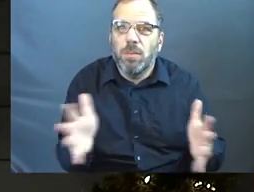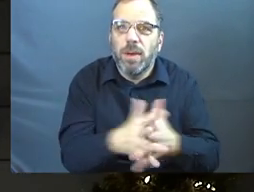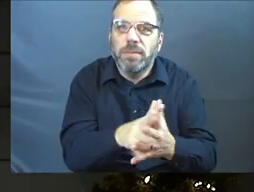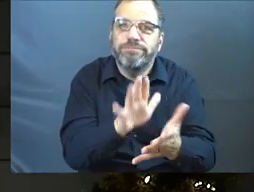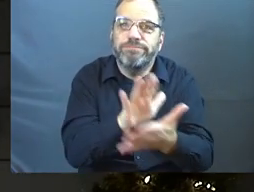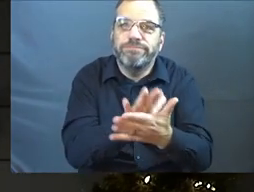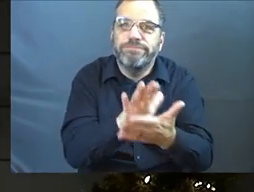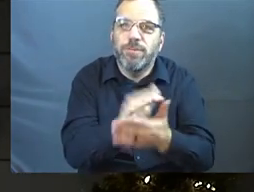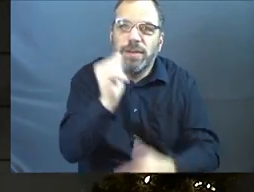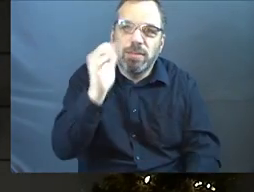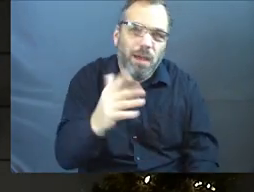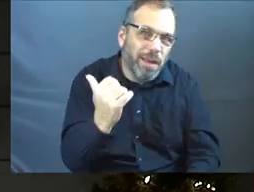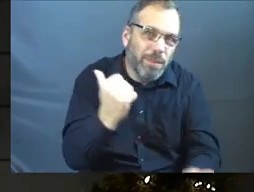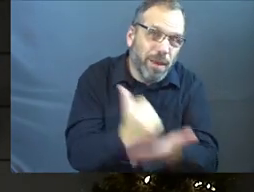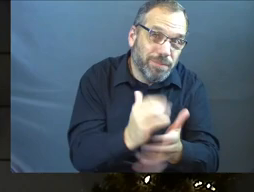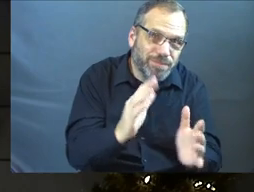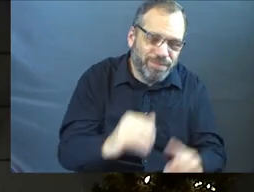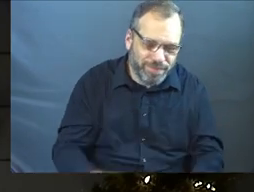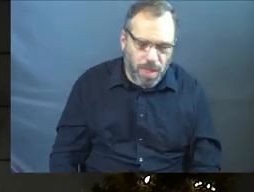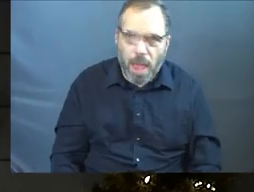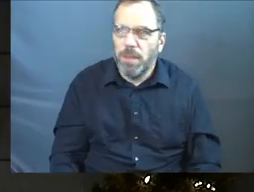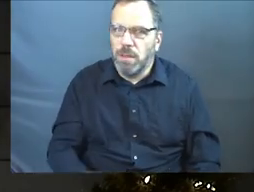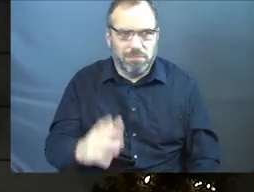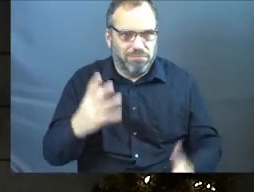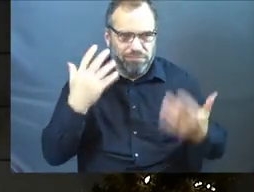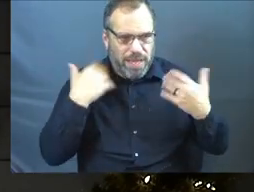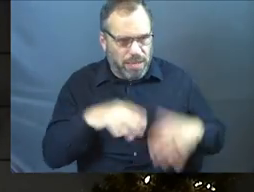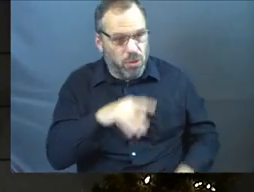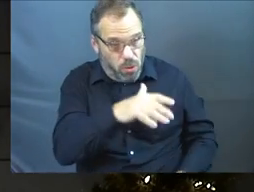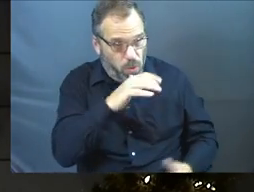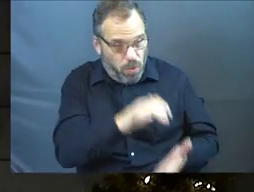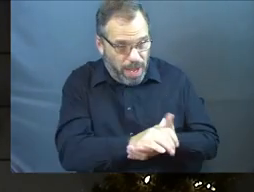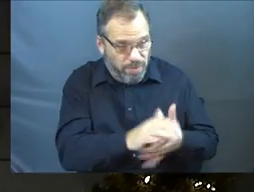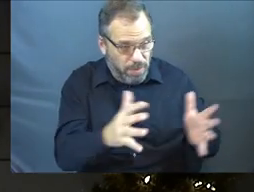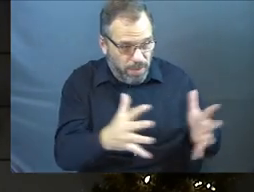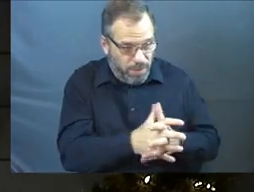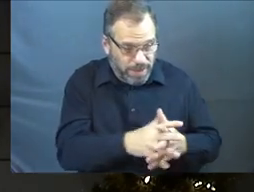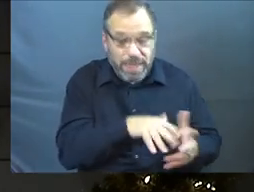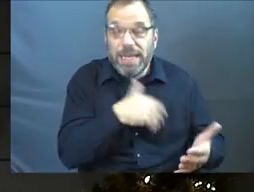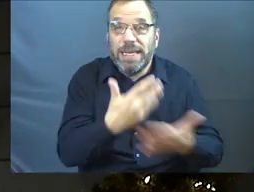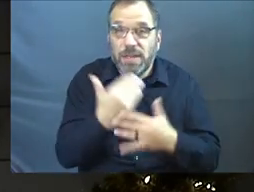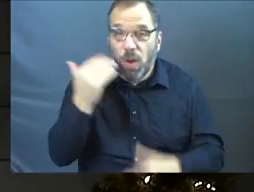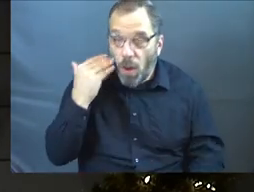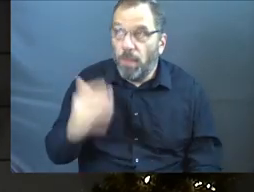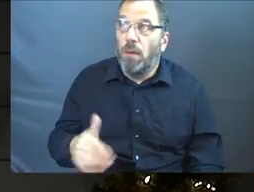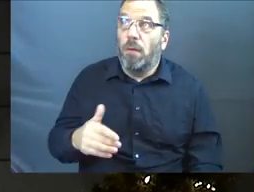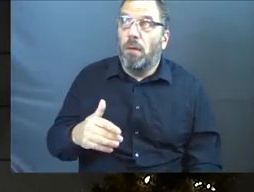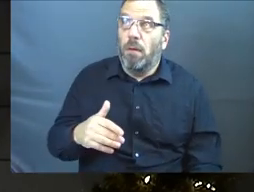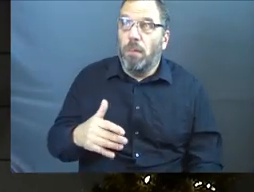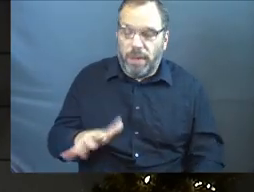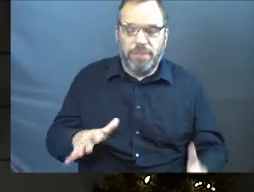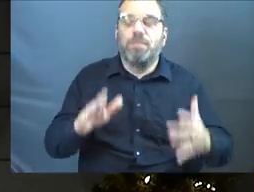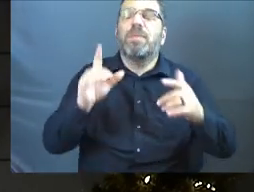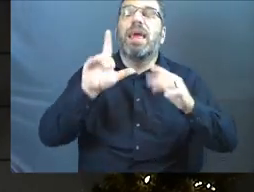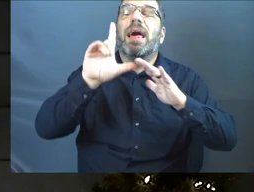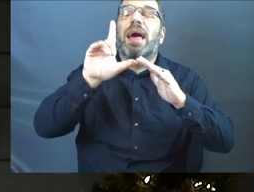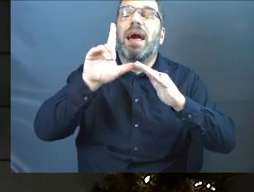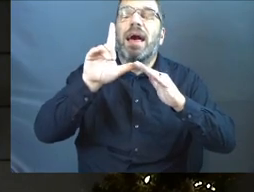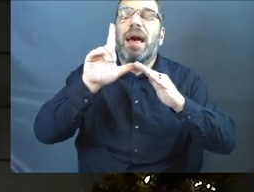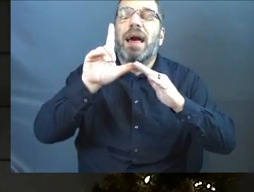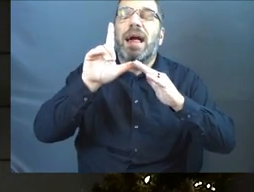Praise God. Amen. Just like the angel had said, she is pregnant. Well, time goes on. And not long